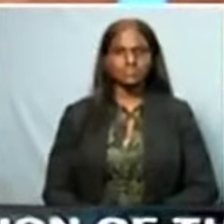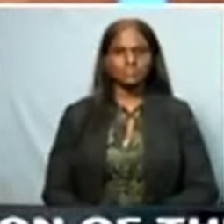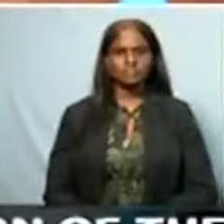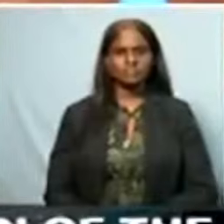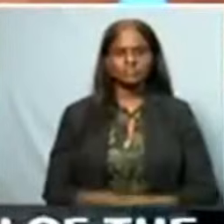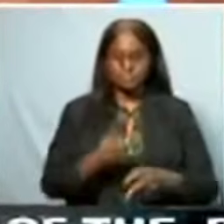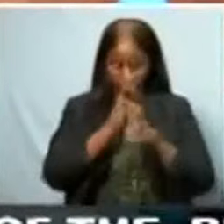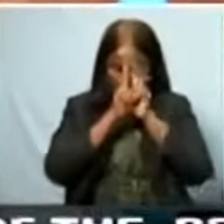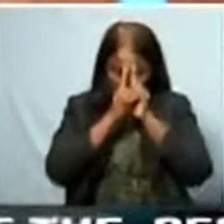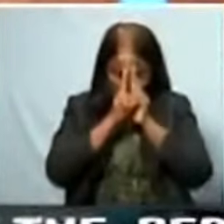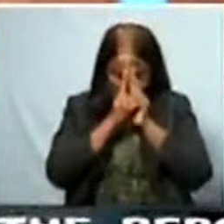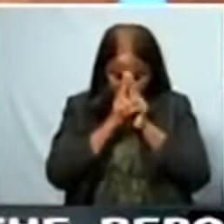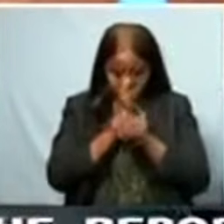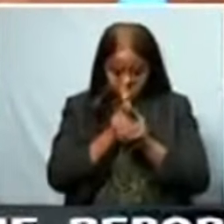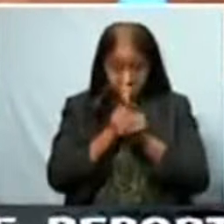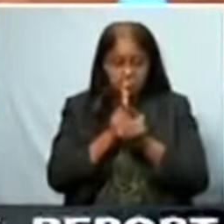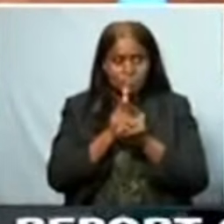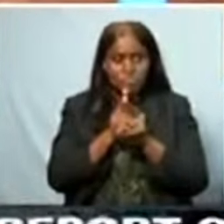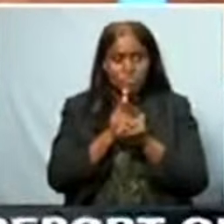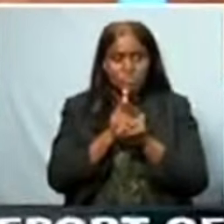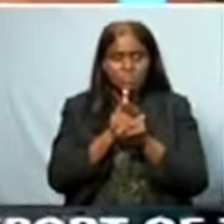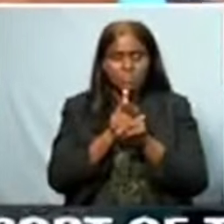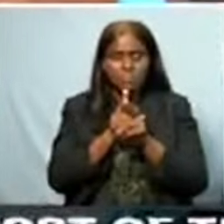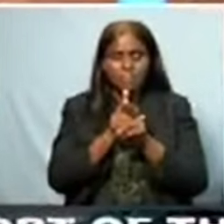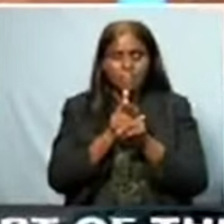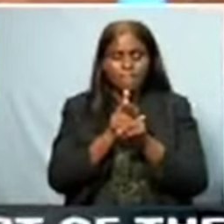Anyway, honorable